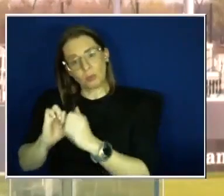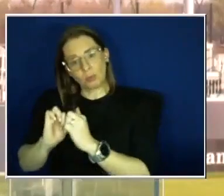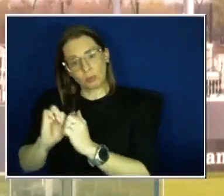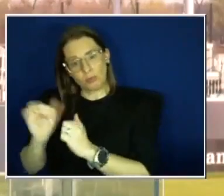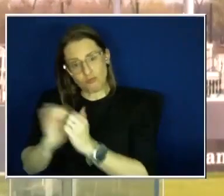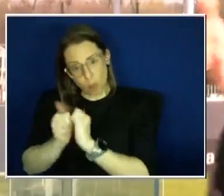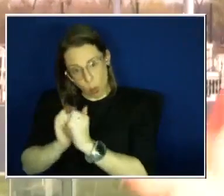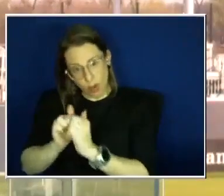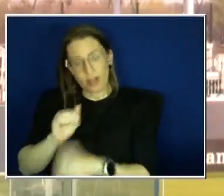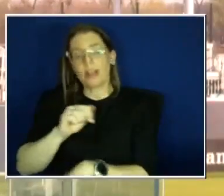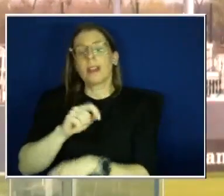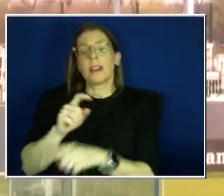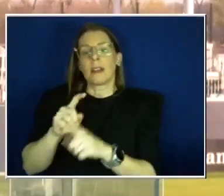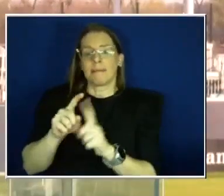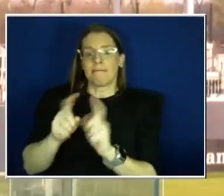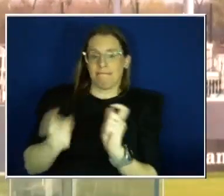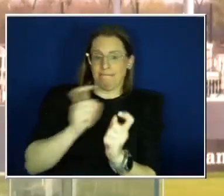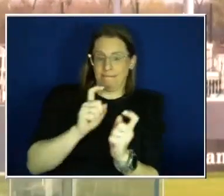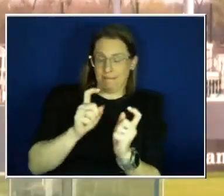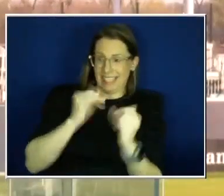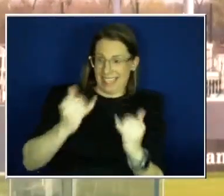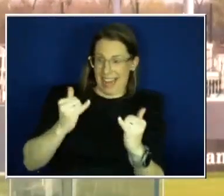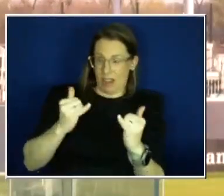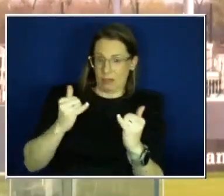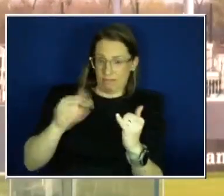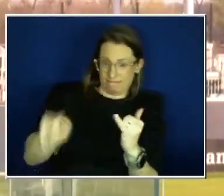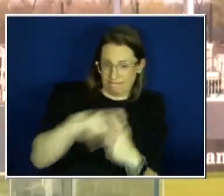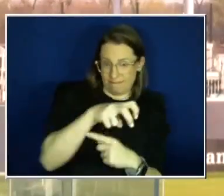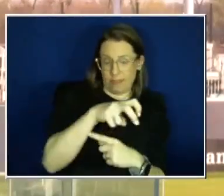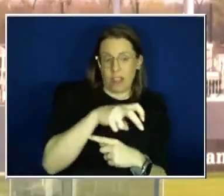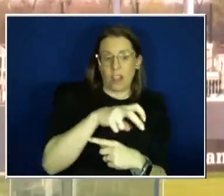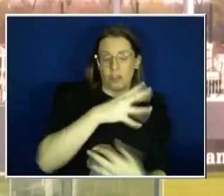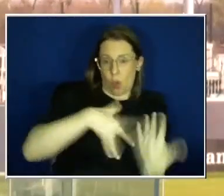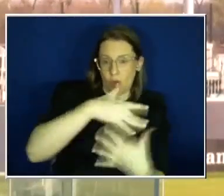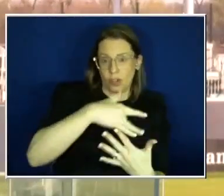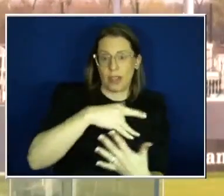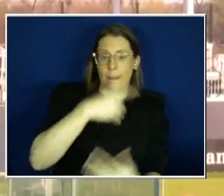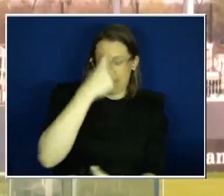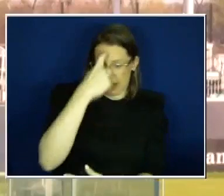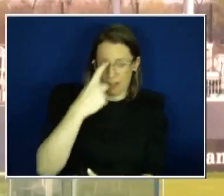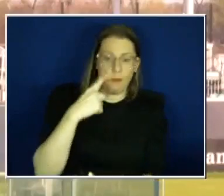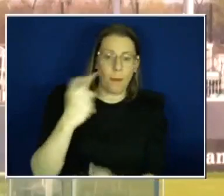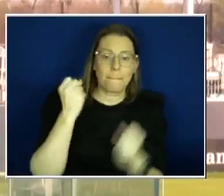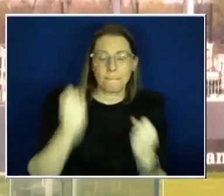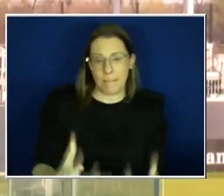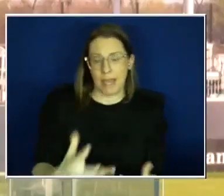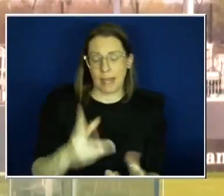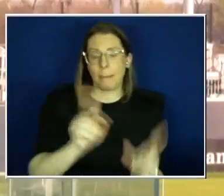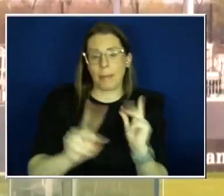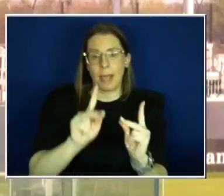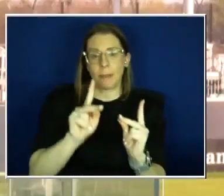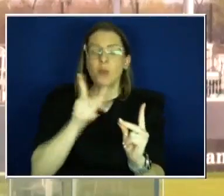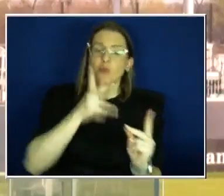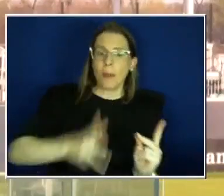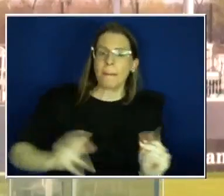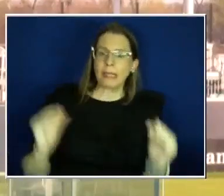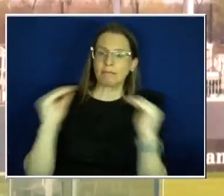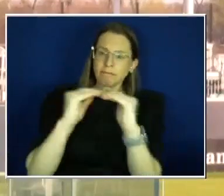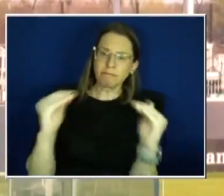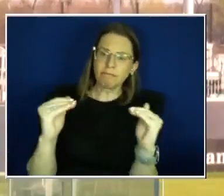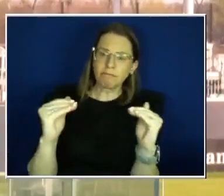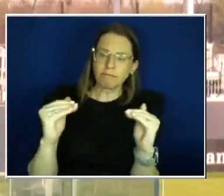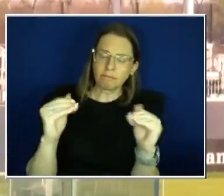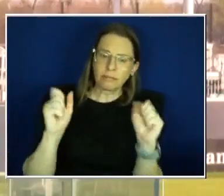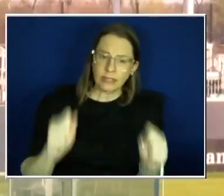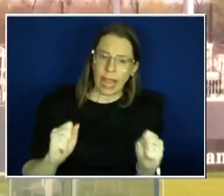adjustment both socially and even mentally for a lot of people that women are on an equal playing field. And so coming up